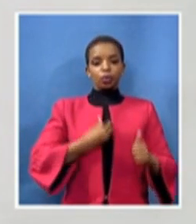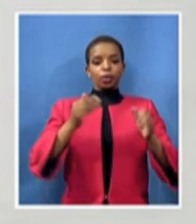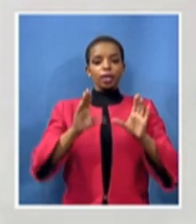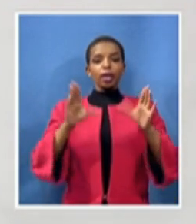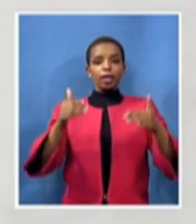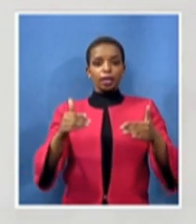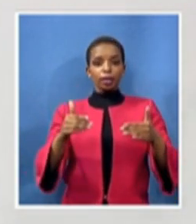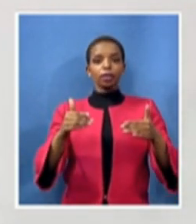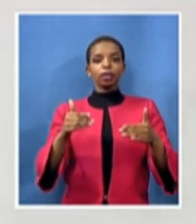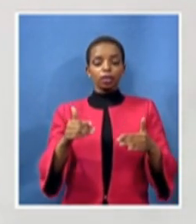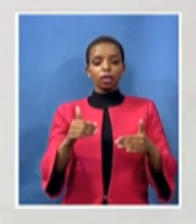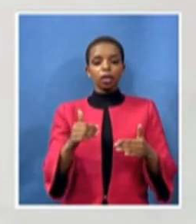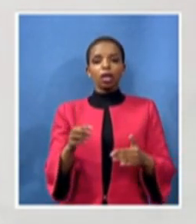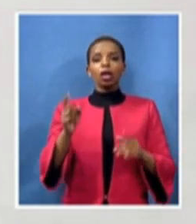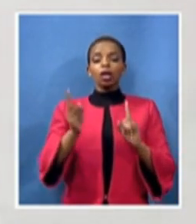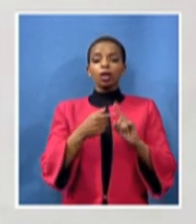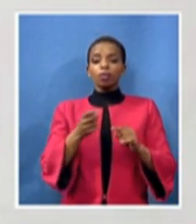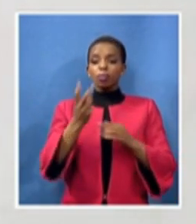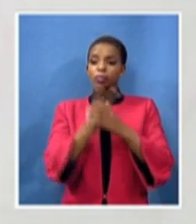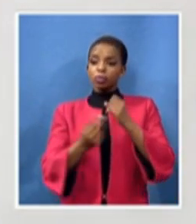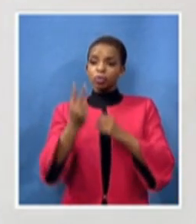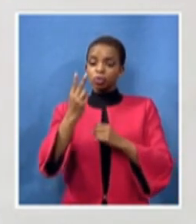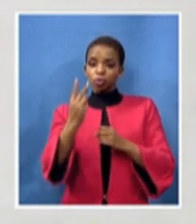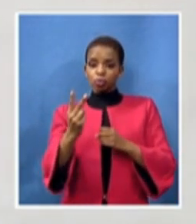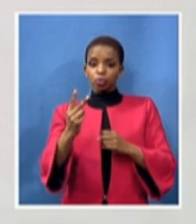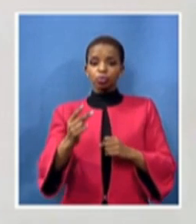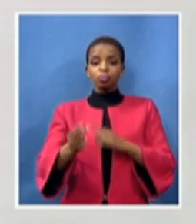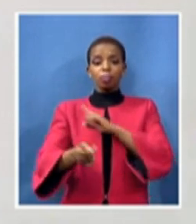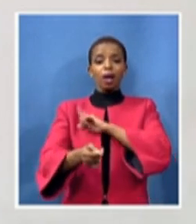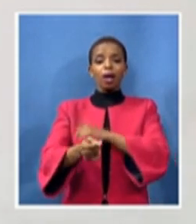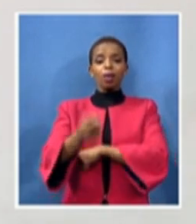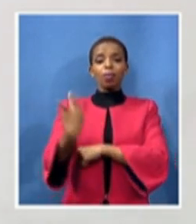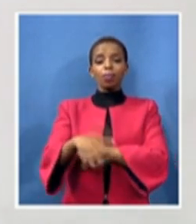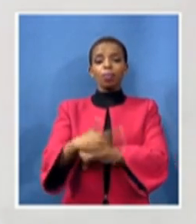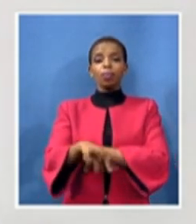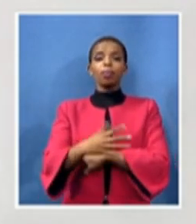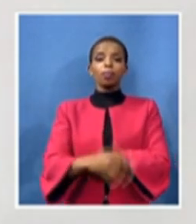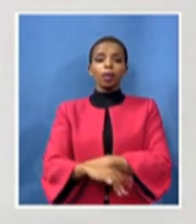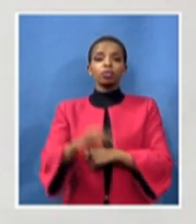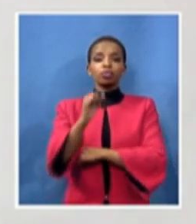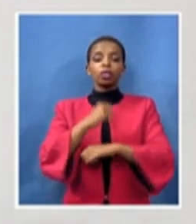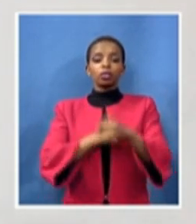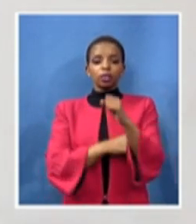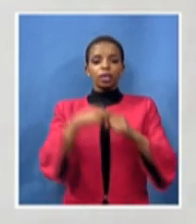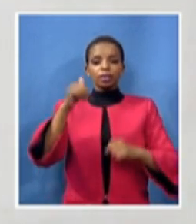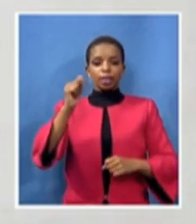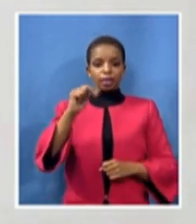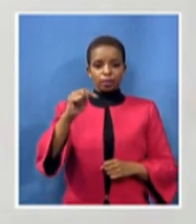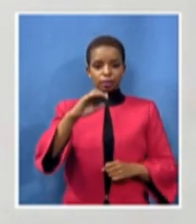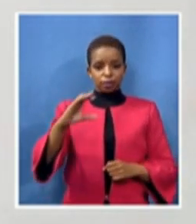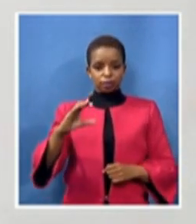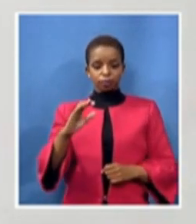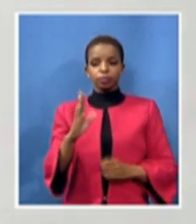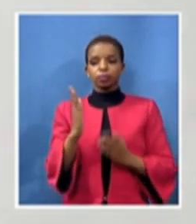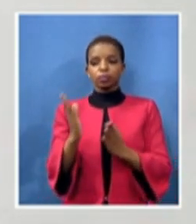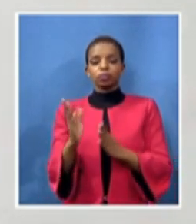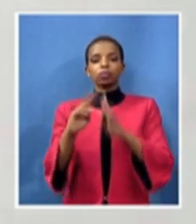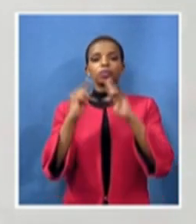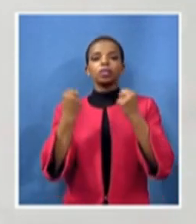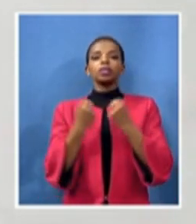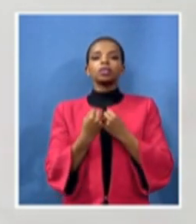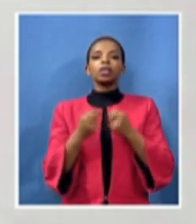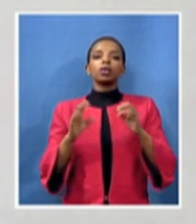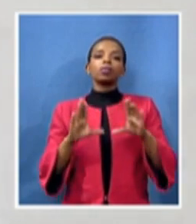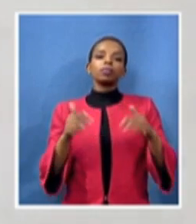the NEC and the National Working Committee. Minister Lamola holds LLB from University of